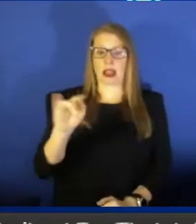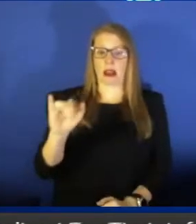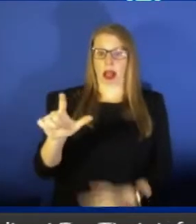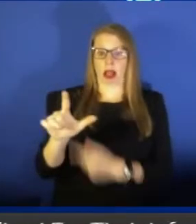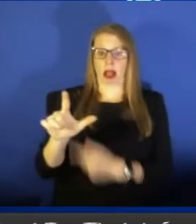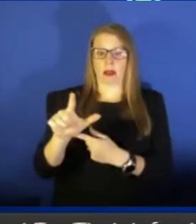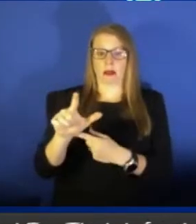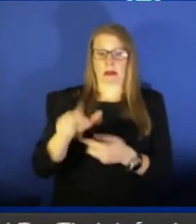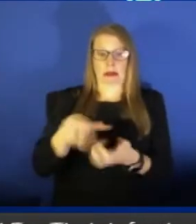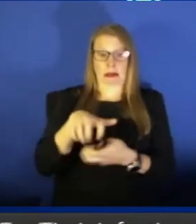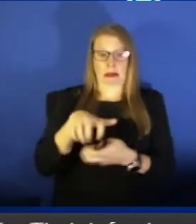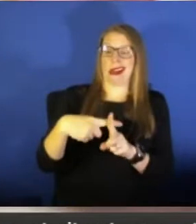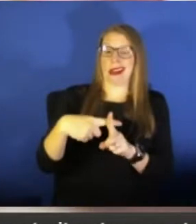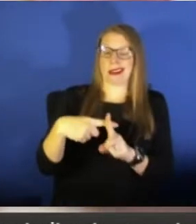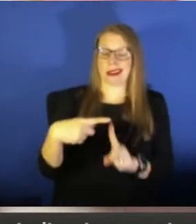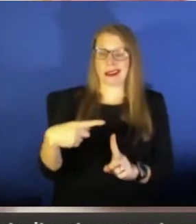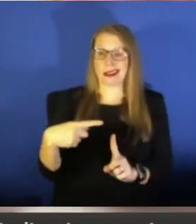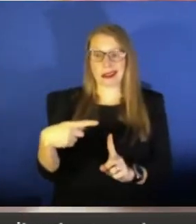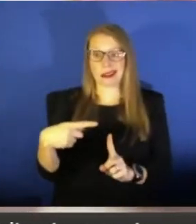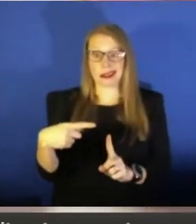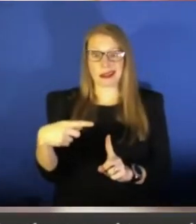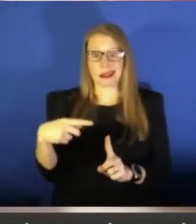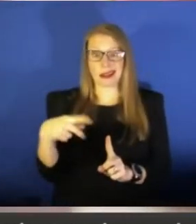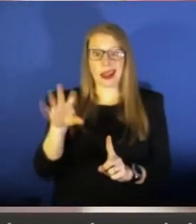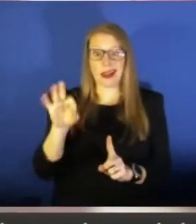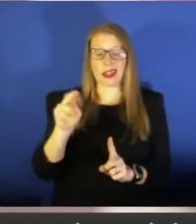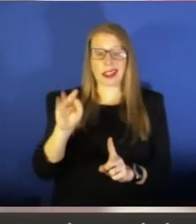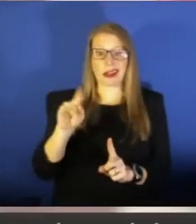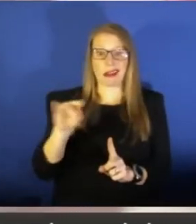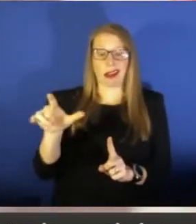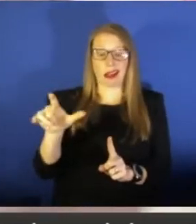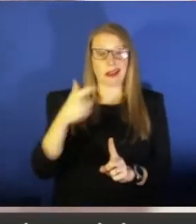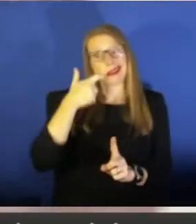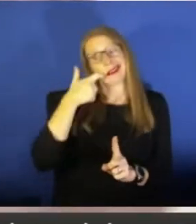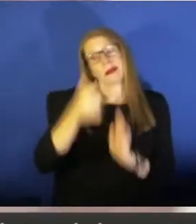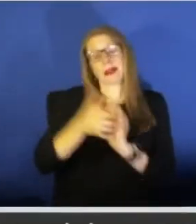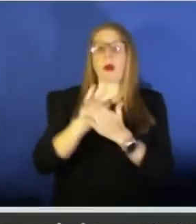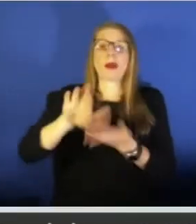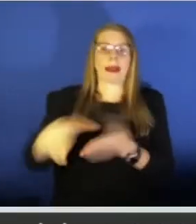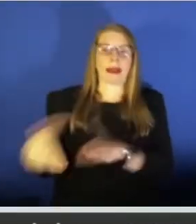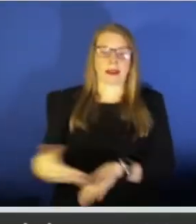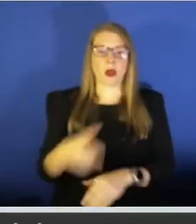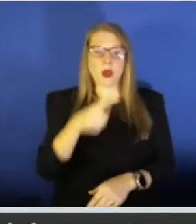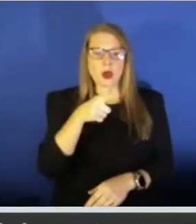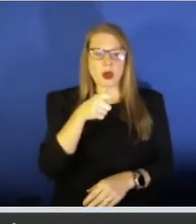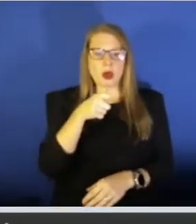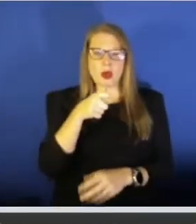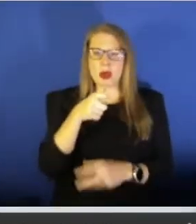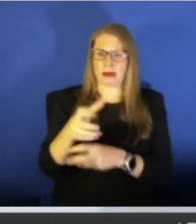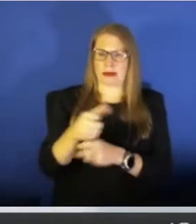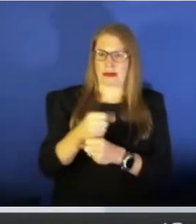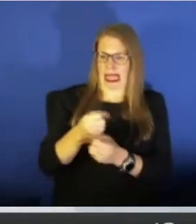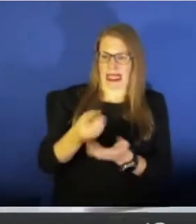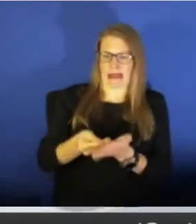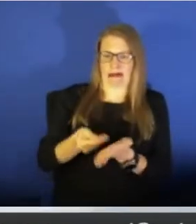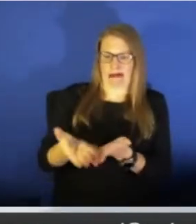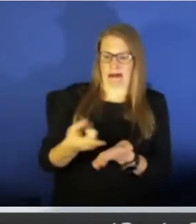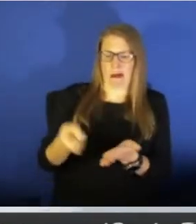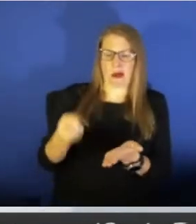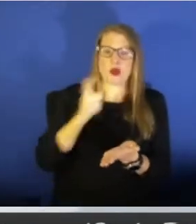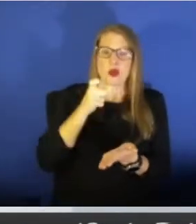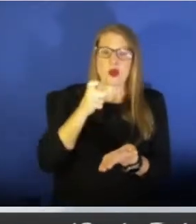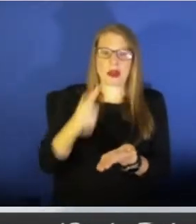can get high from, we are still seeing them utilized today, and the internet sort of just compiles that and makes it more likely, especially